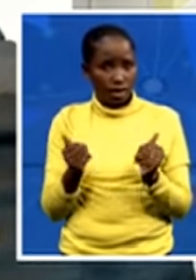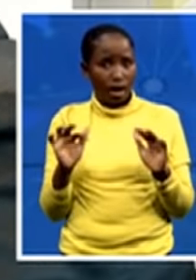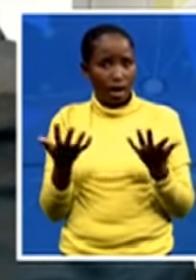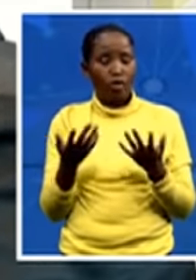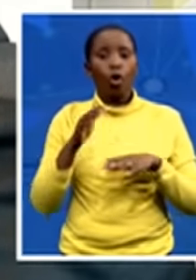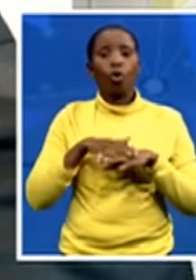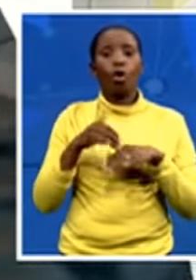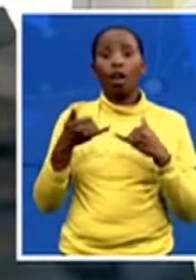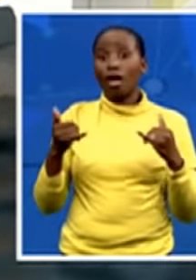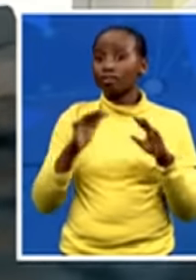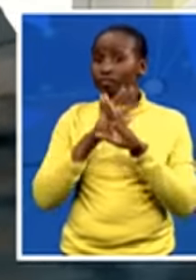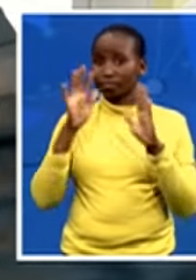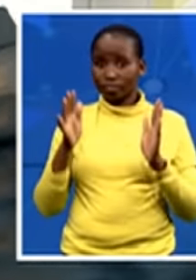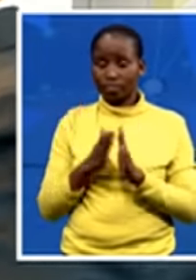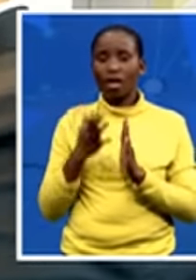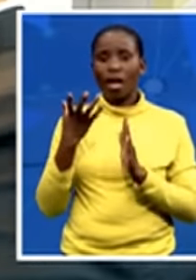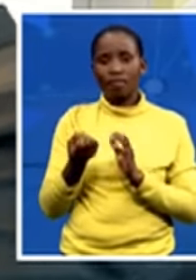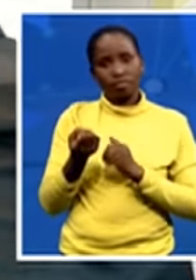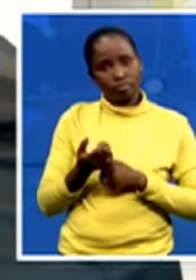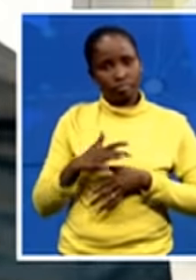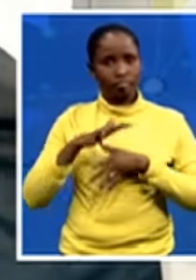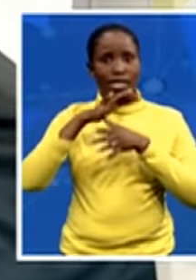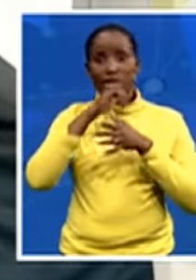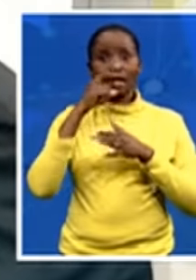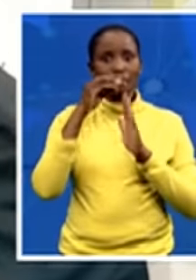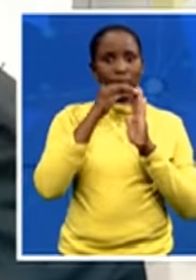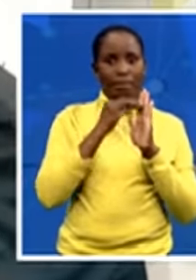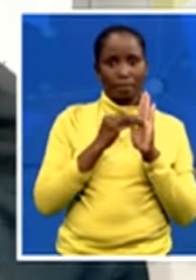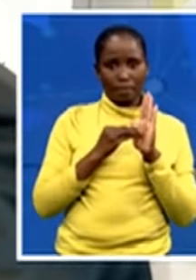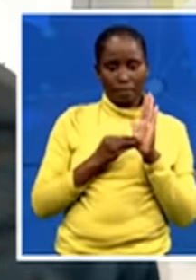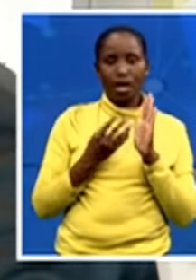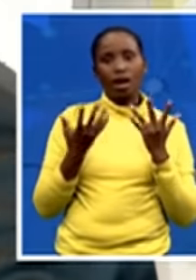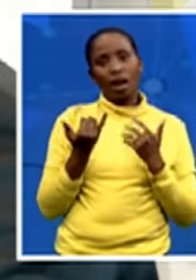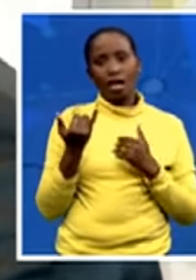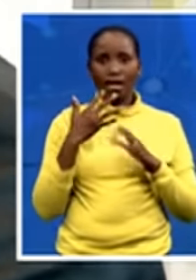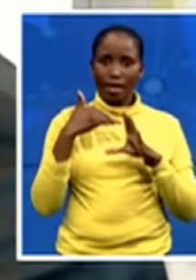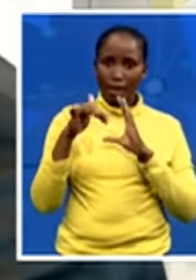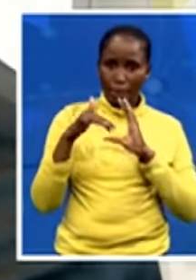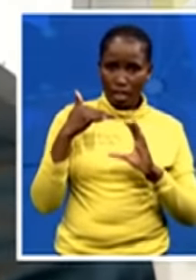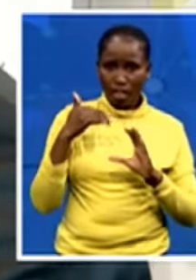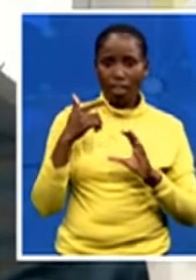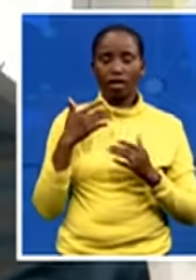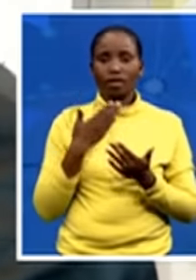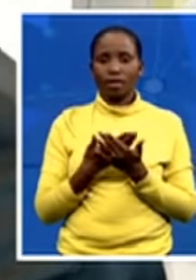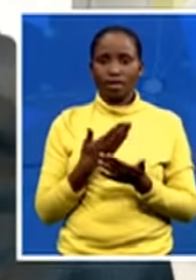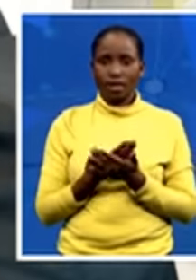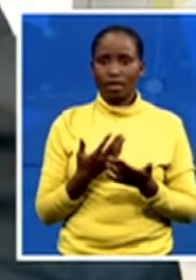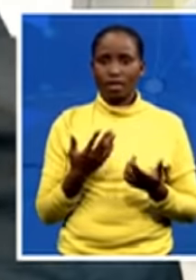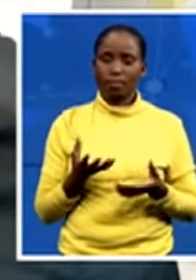that will go through an email, and subsequently you getting an SMS